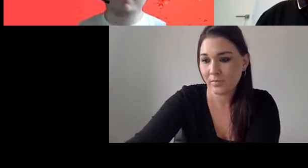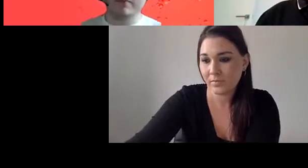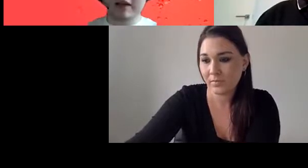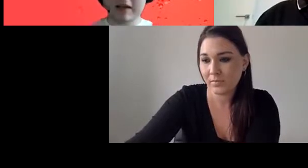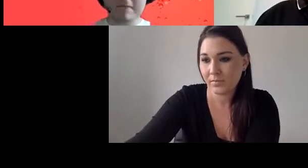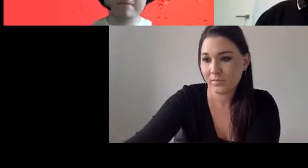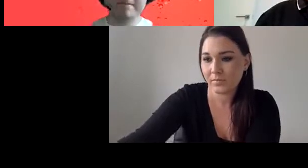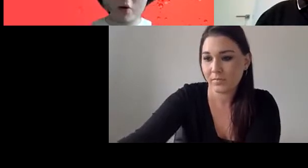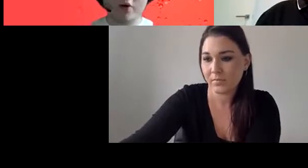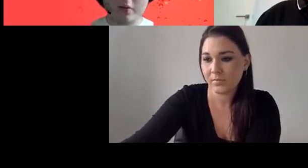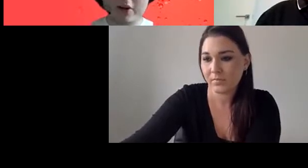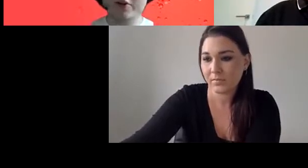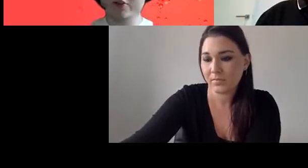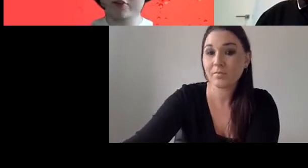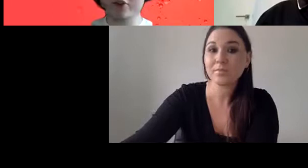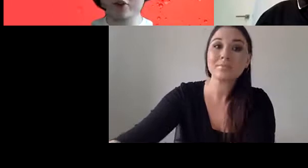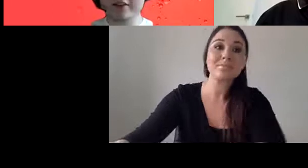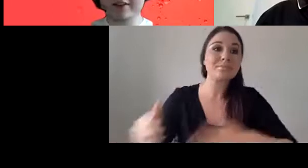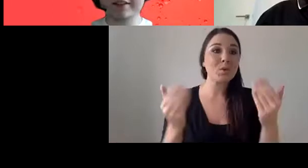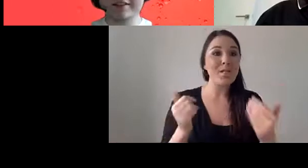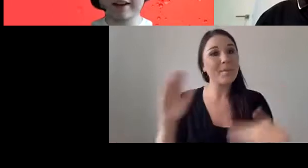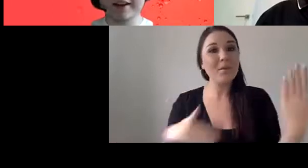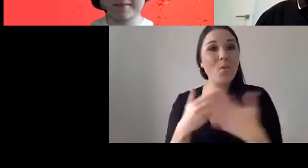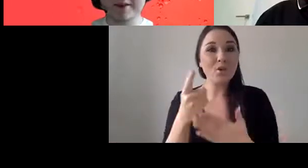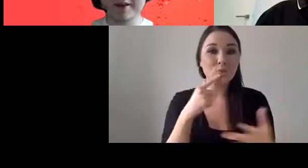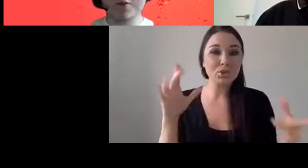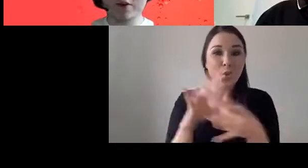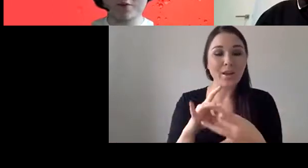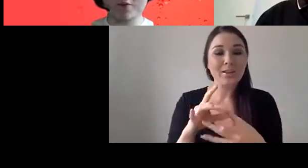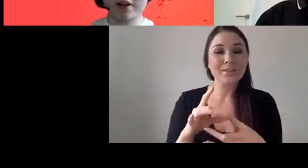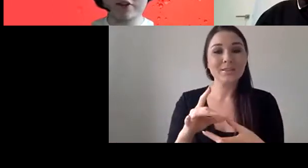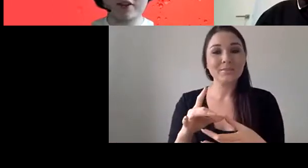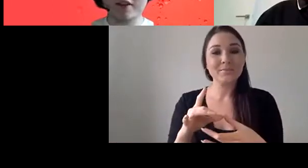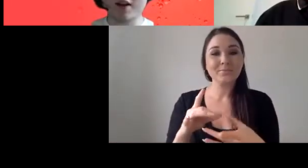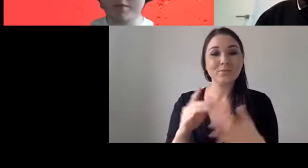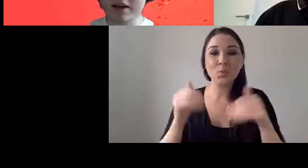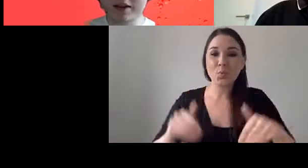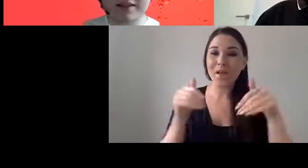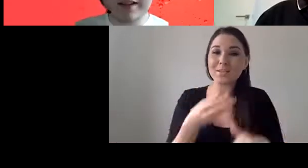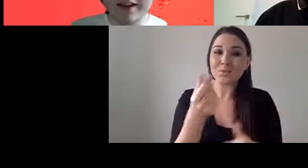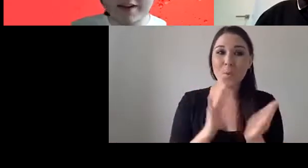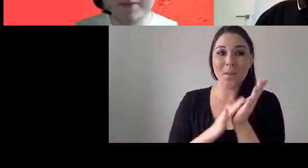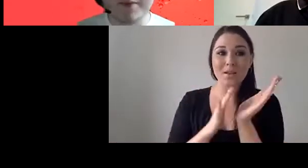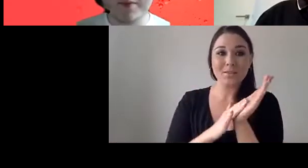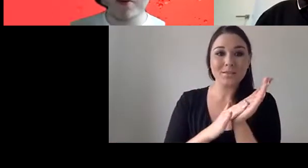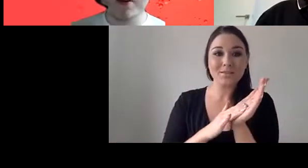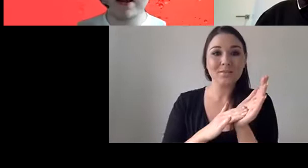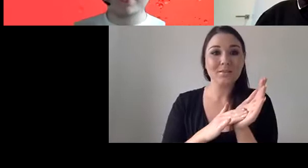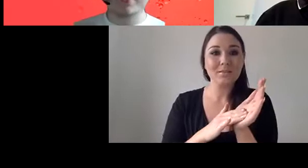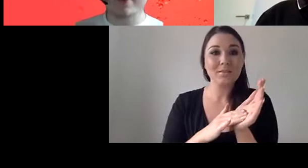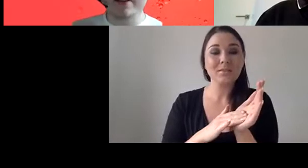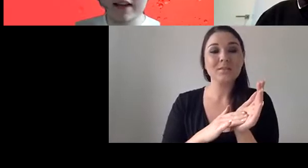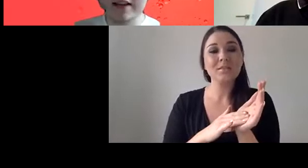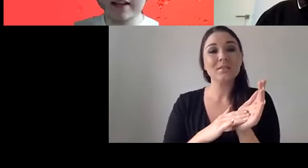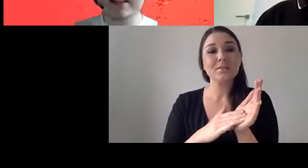So, welcome everybody who has just joined. We will wait just a couple of minutes for